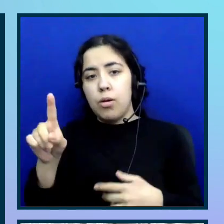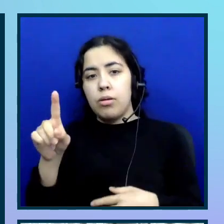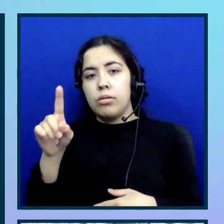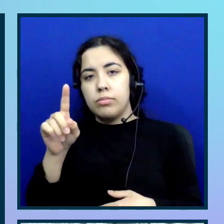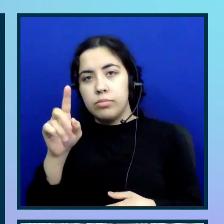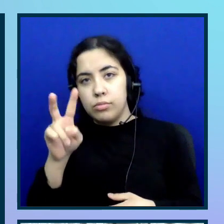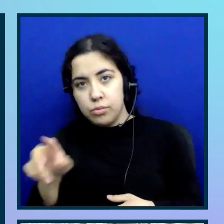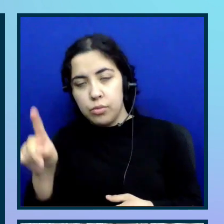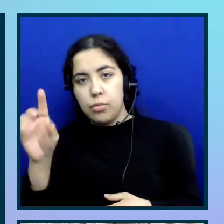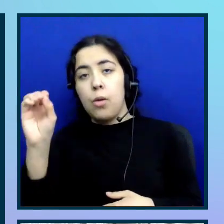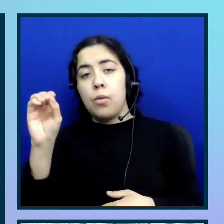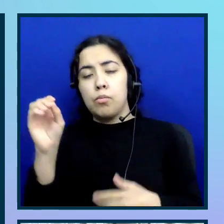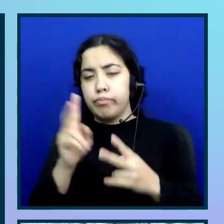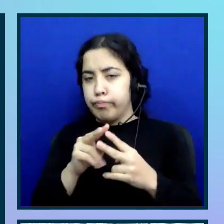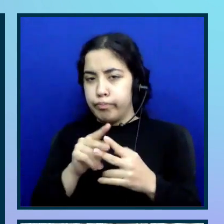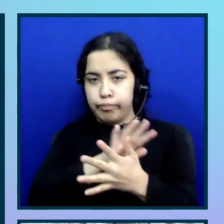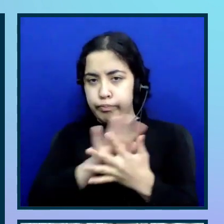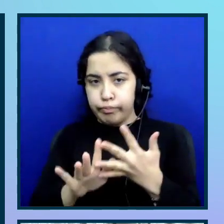customize the type of issues that are returned.